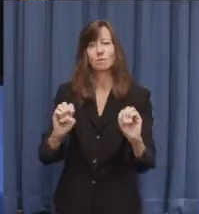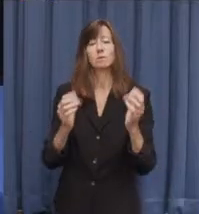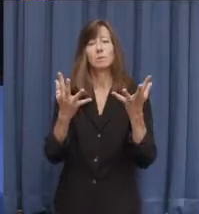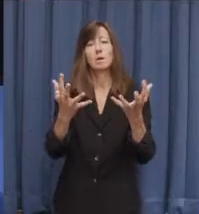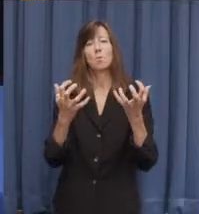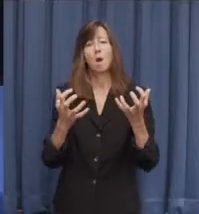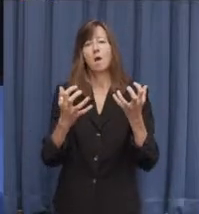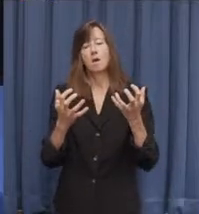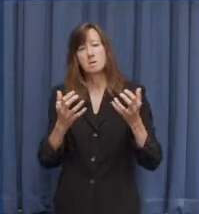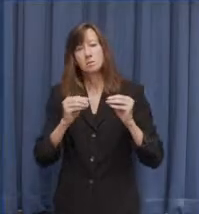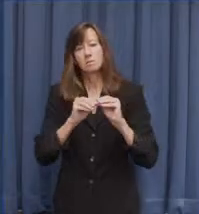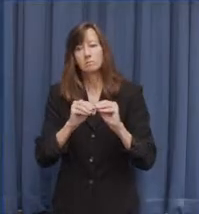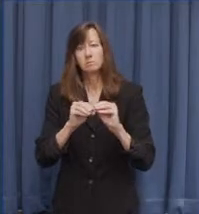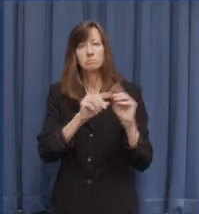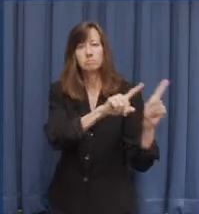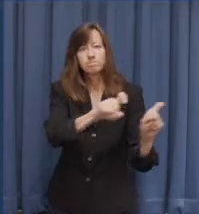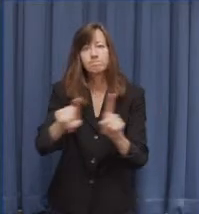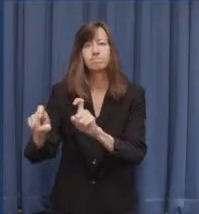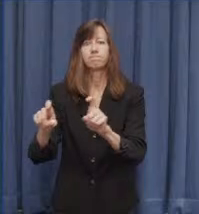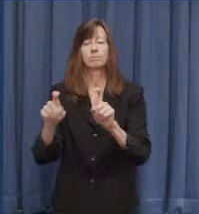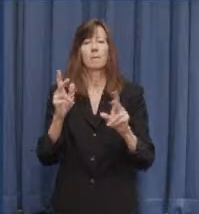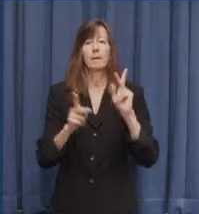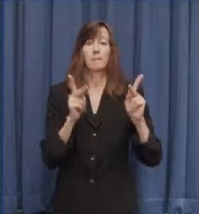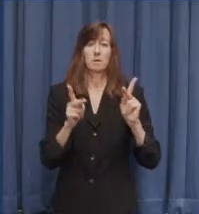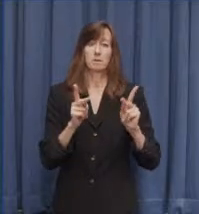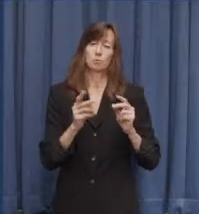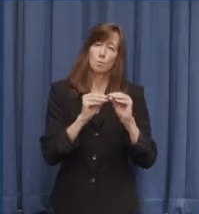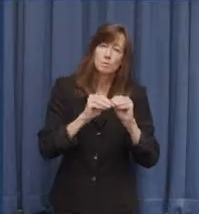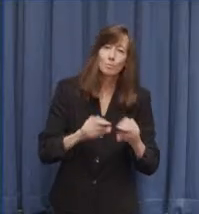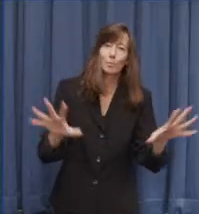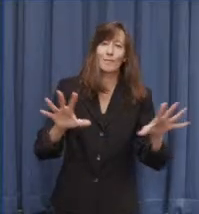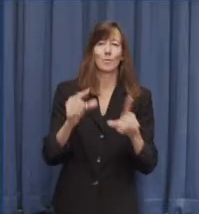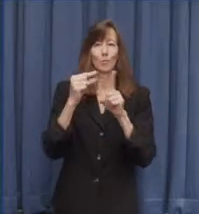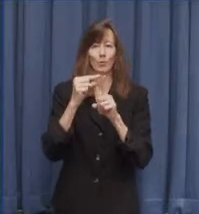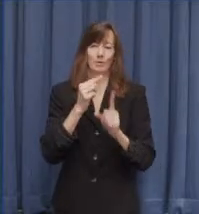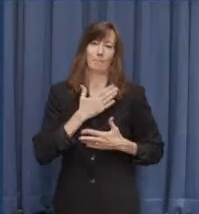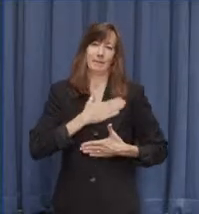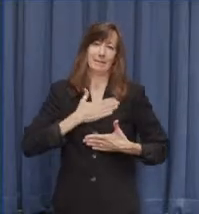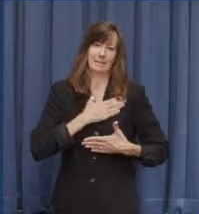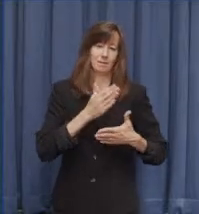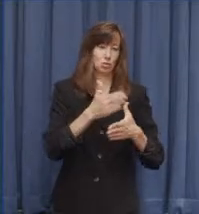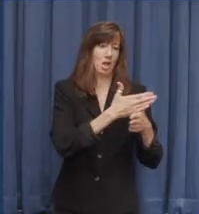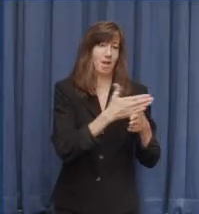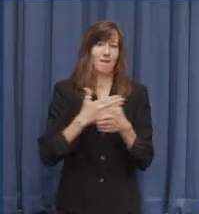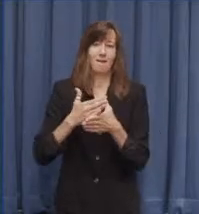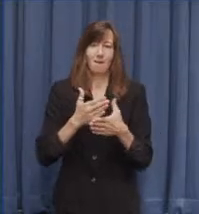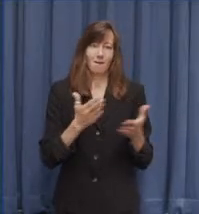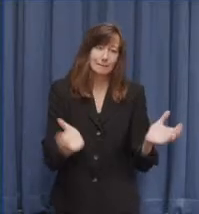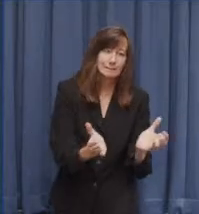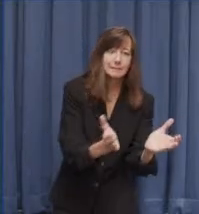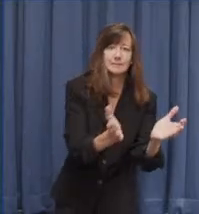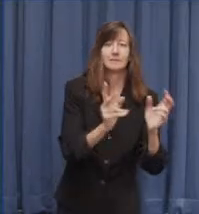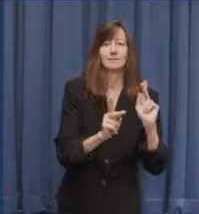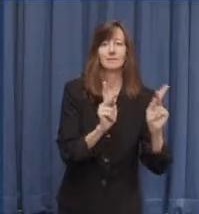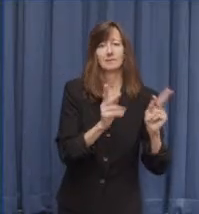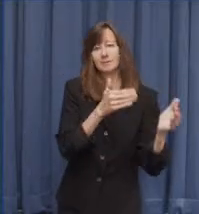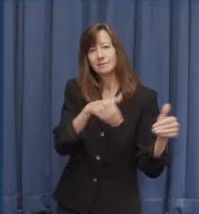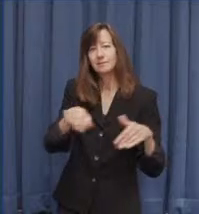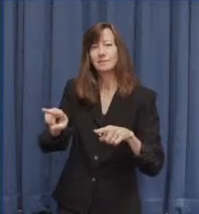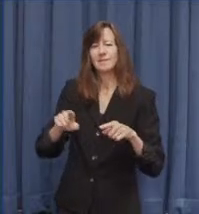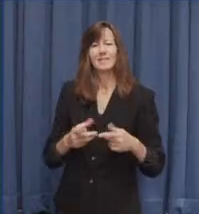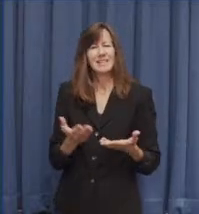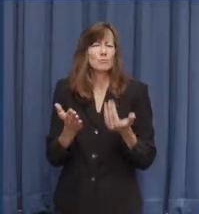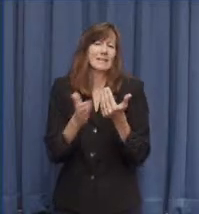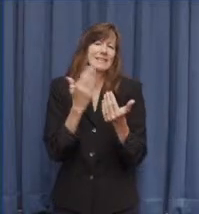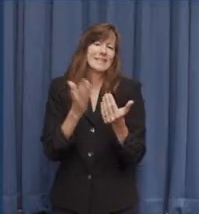Ulster County to get tested and make sure that this is a critical step that we can all do. It's relatively easy and